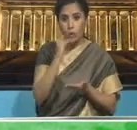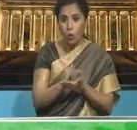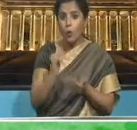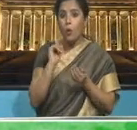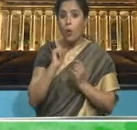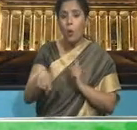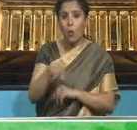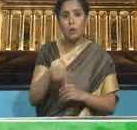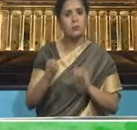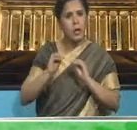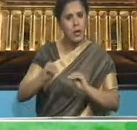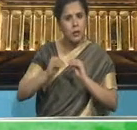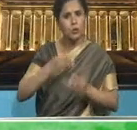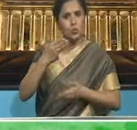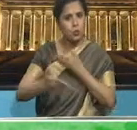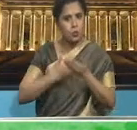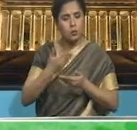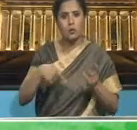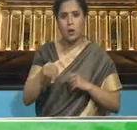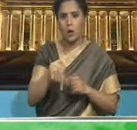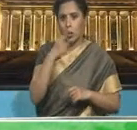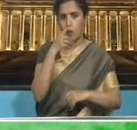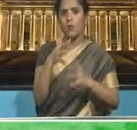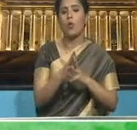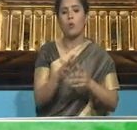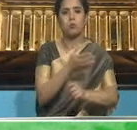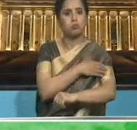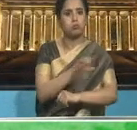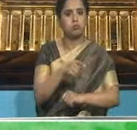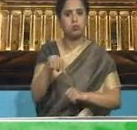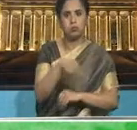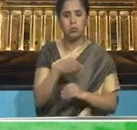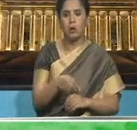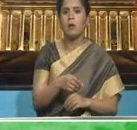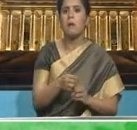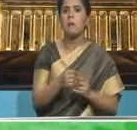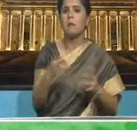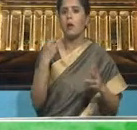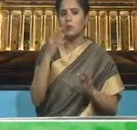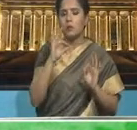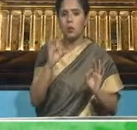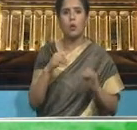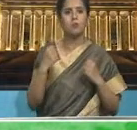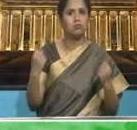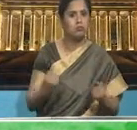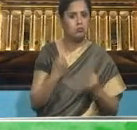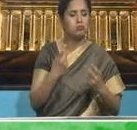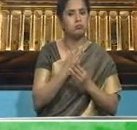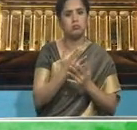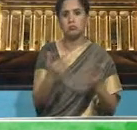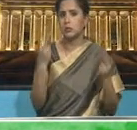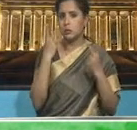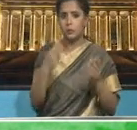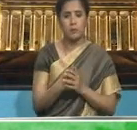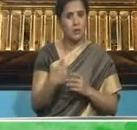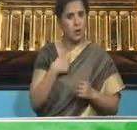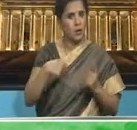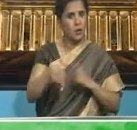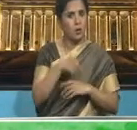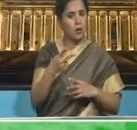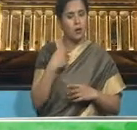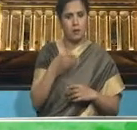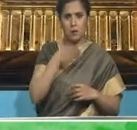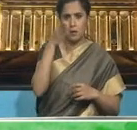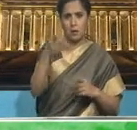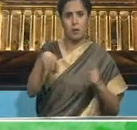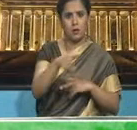women's representations have been rising in every sphere of activity. During my visits to